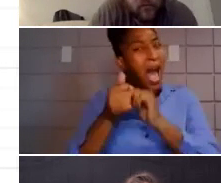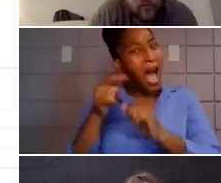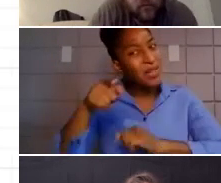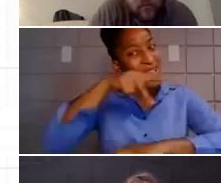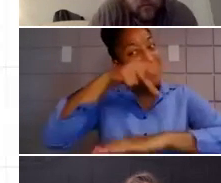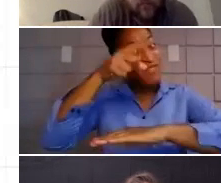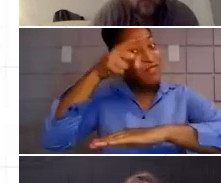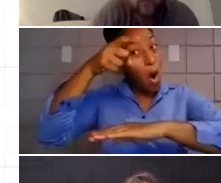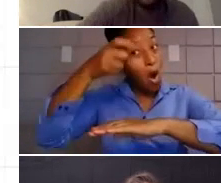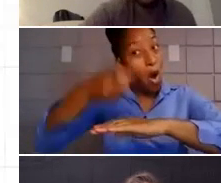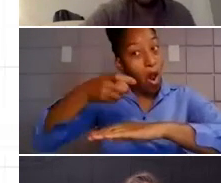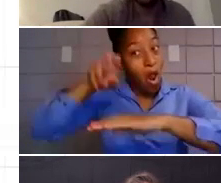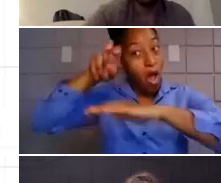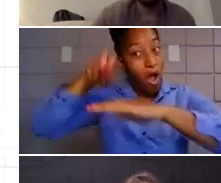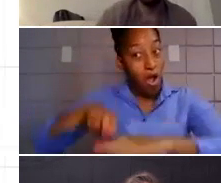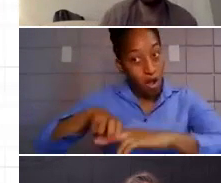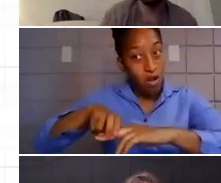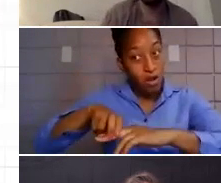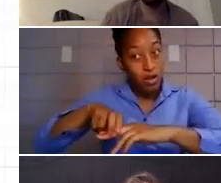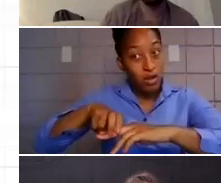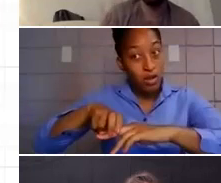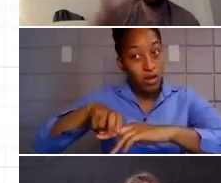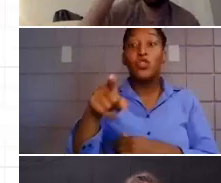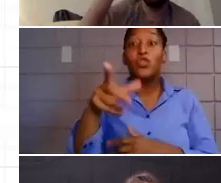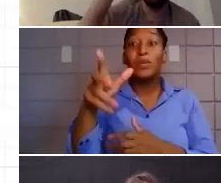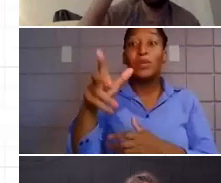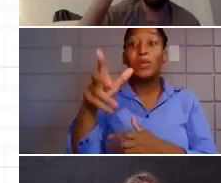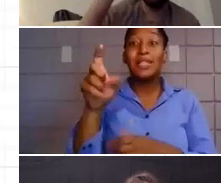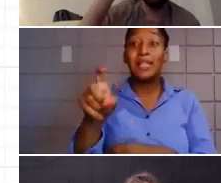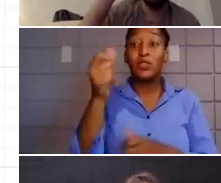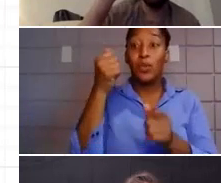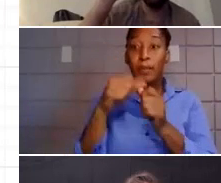our free fall scenario. Let me.